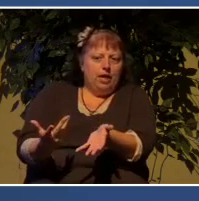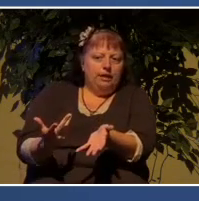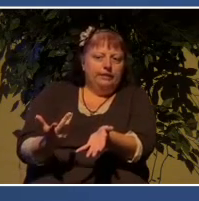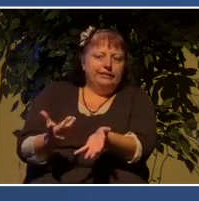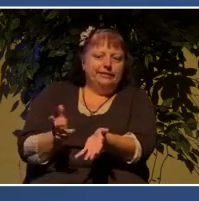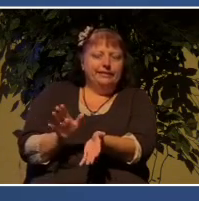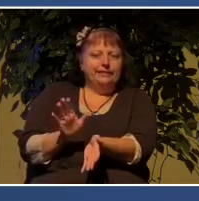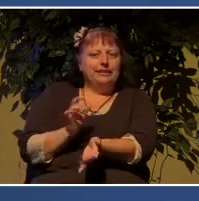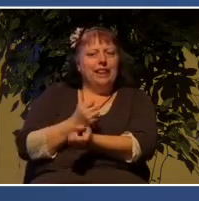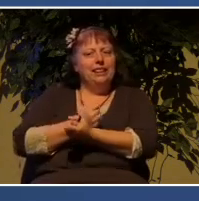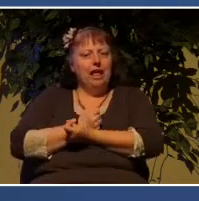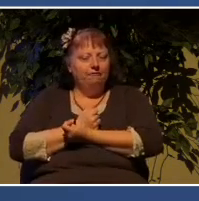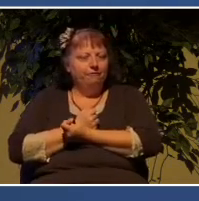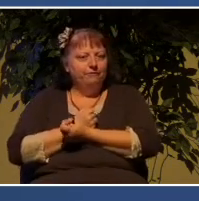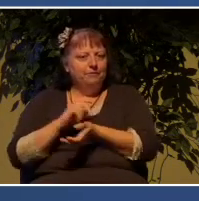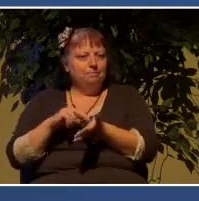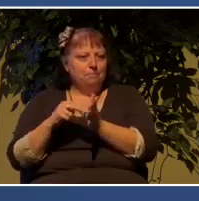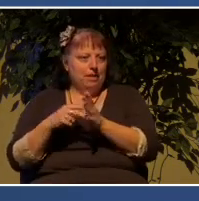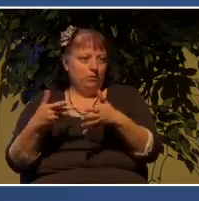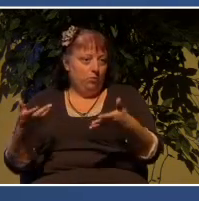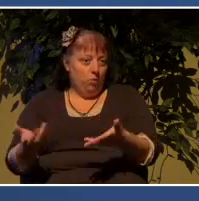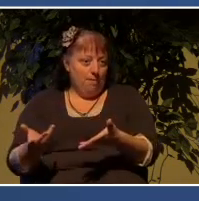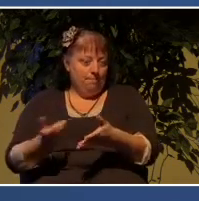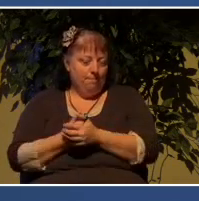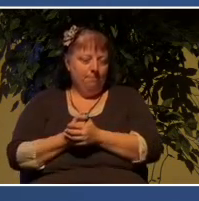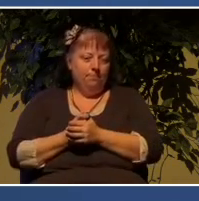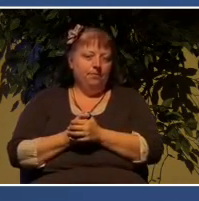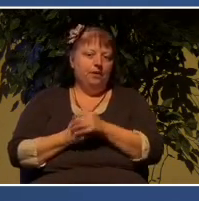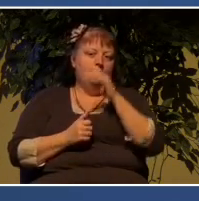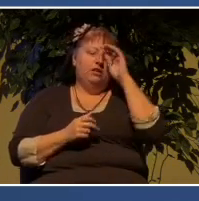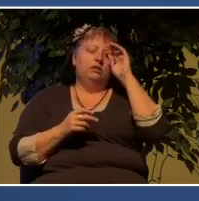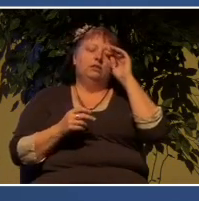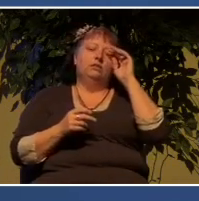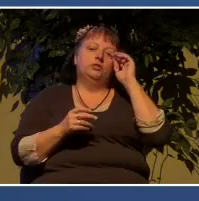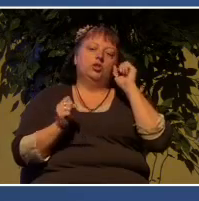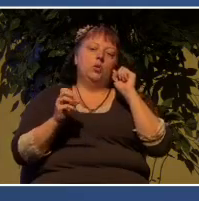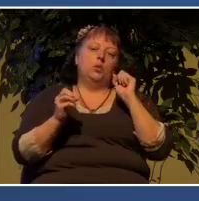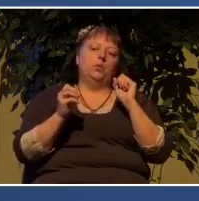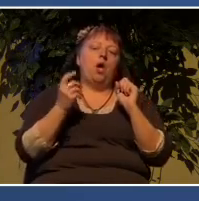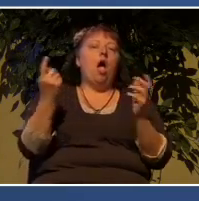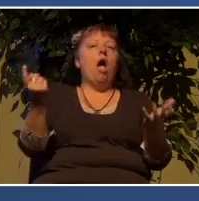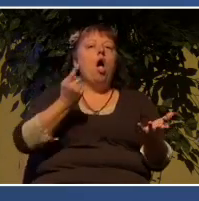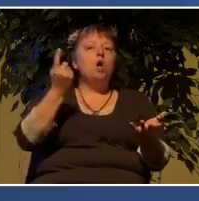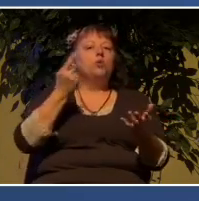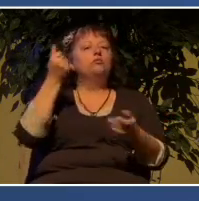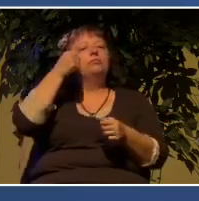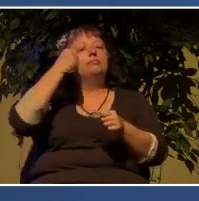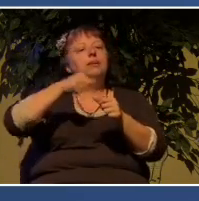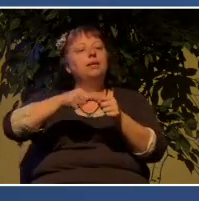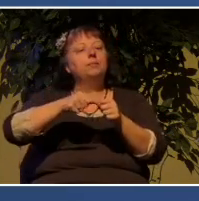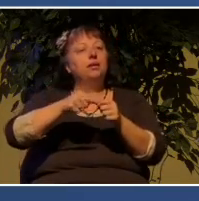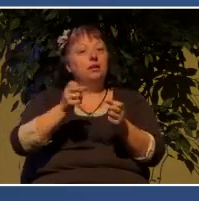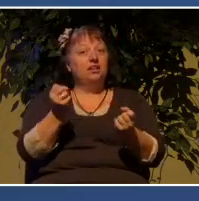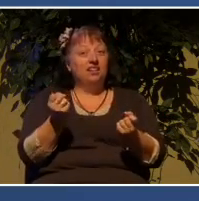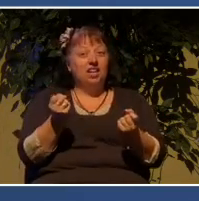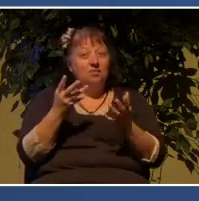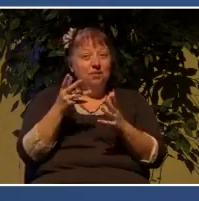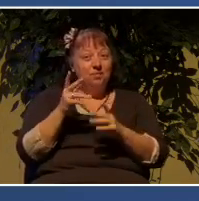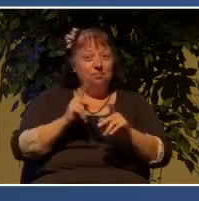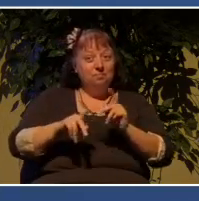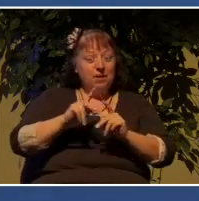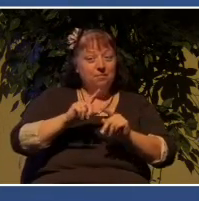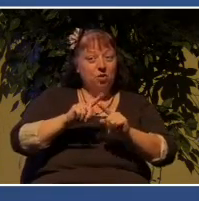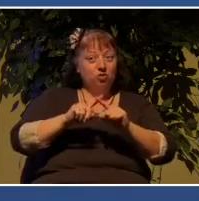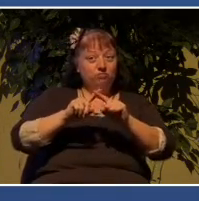sexuality? So always remember that no matter how many people are pulling on you, the